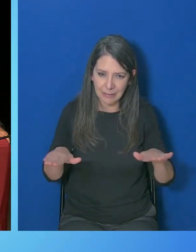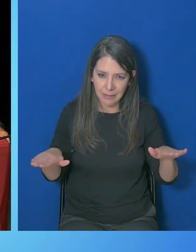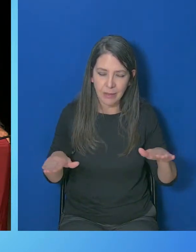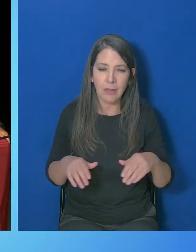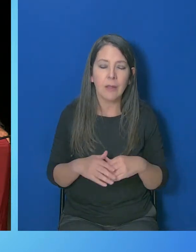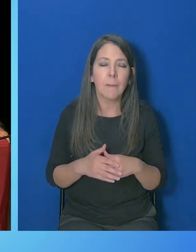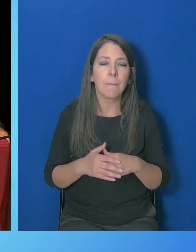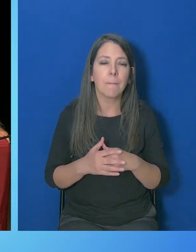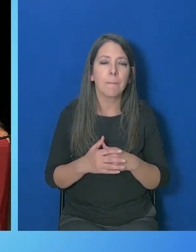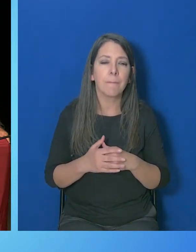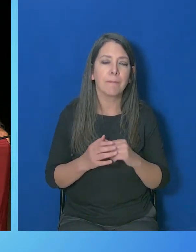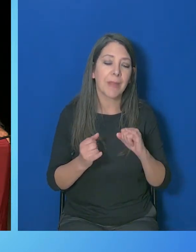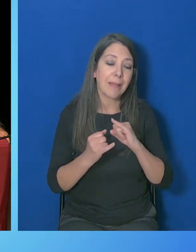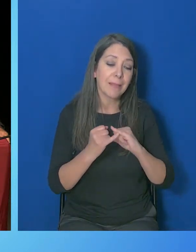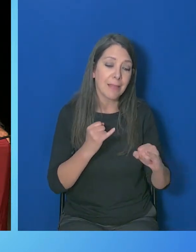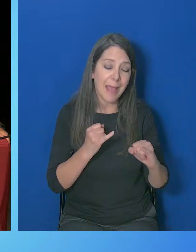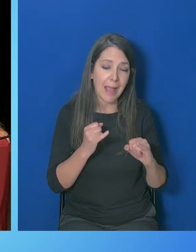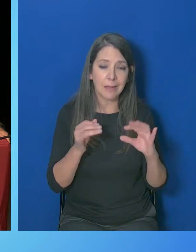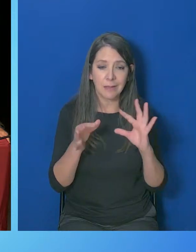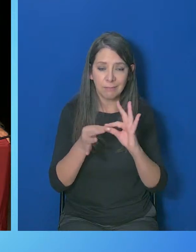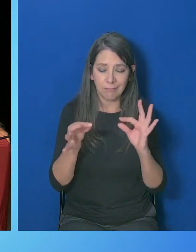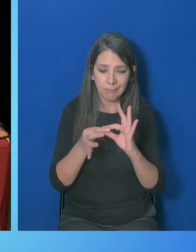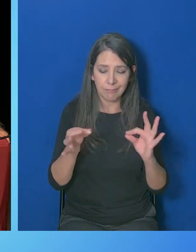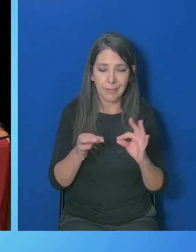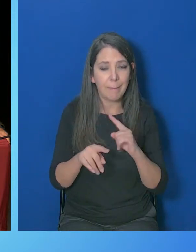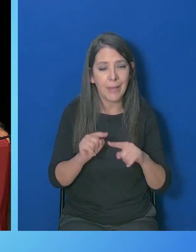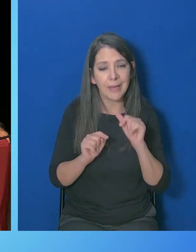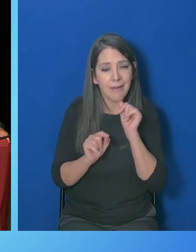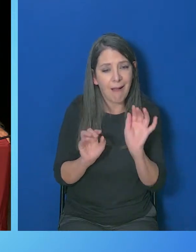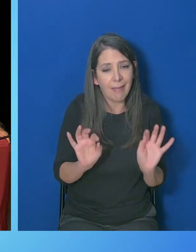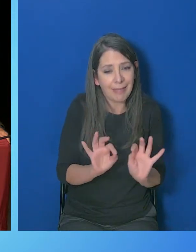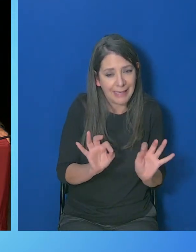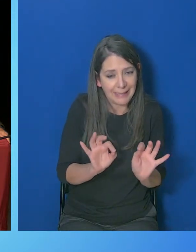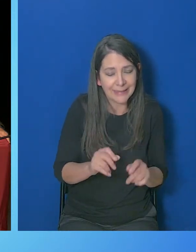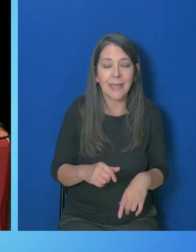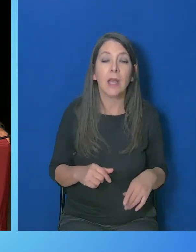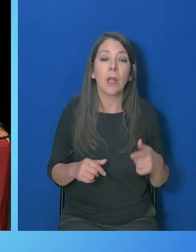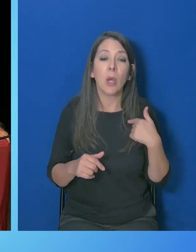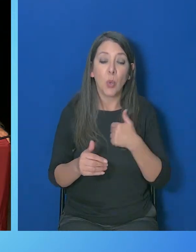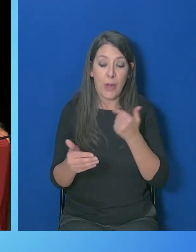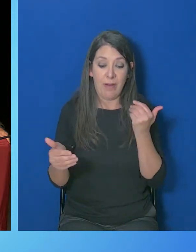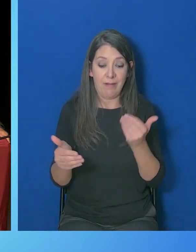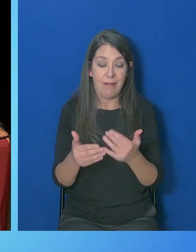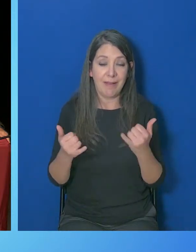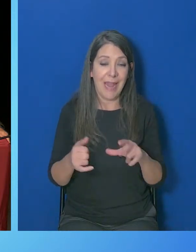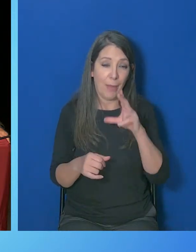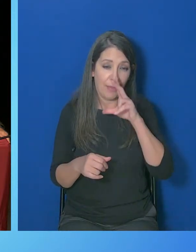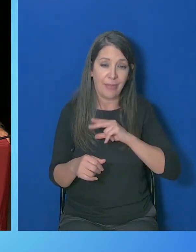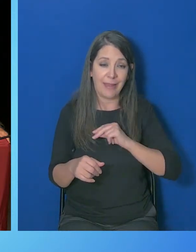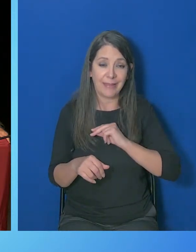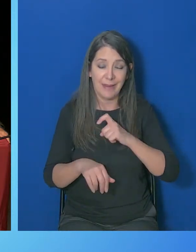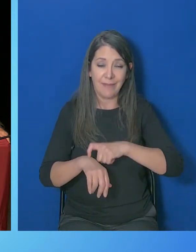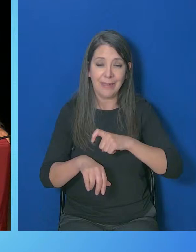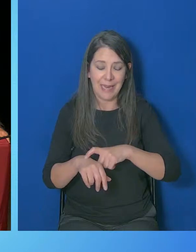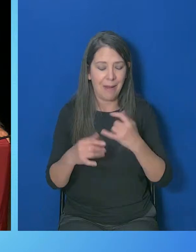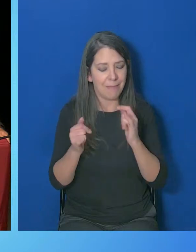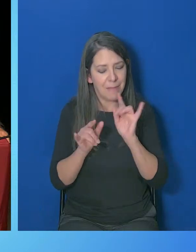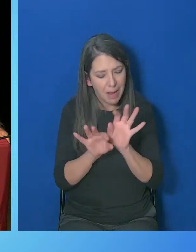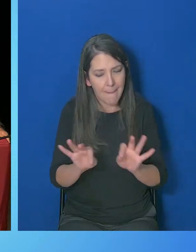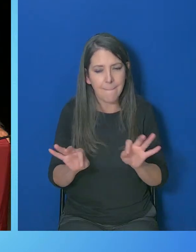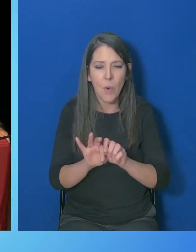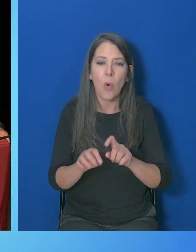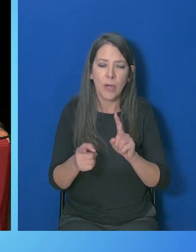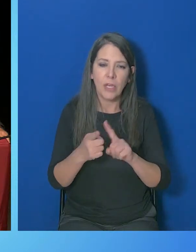Last but not least, as we approach Thanksgiving, it's the perfect moment to focus on the importance